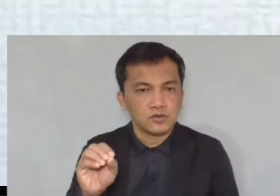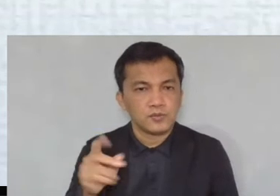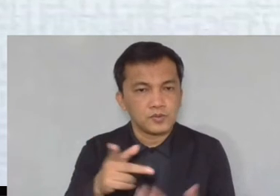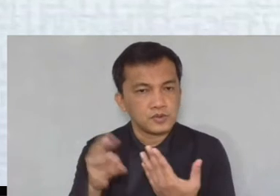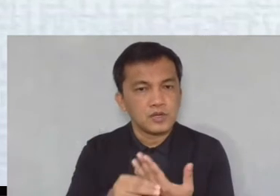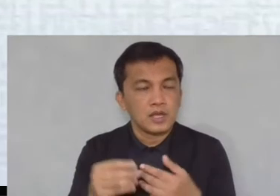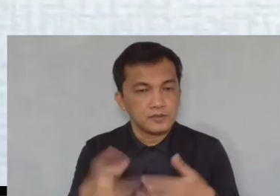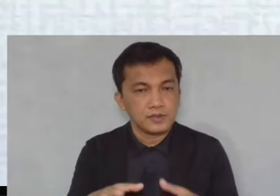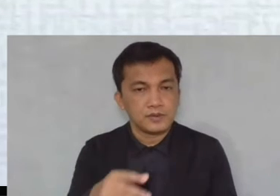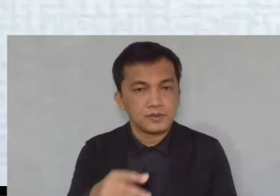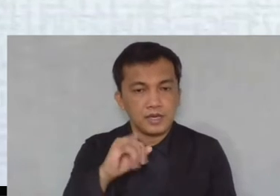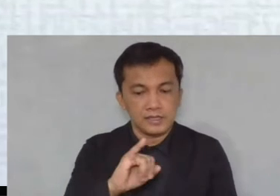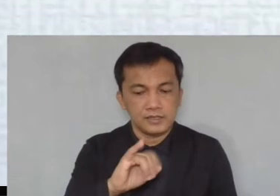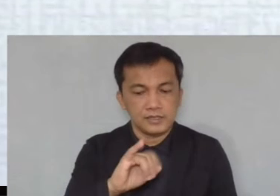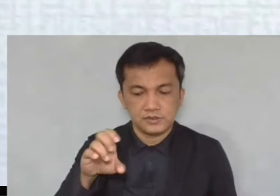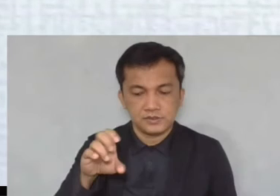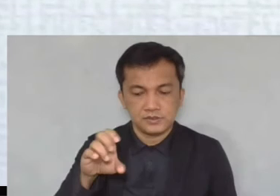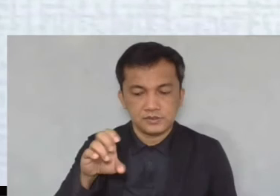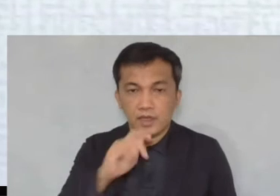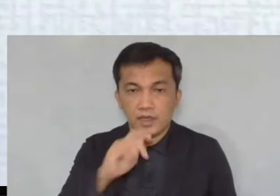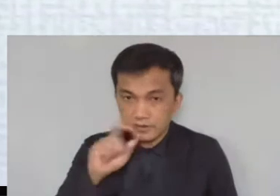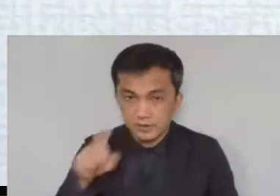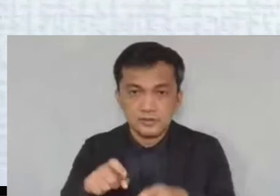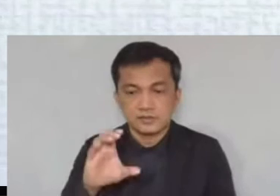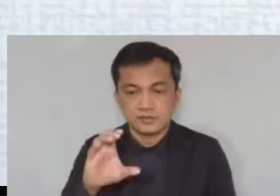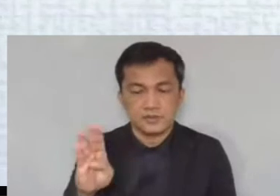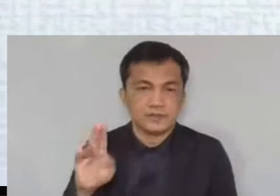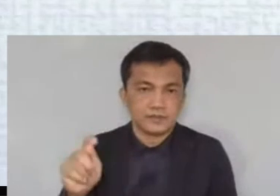the RT-PCR test at the CBT.